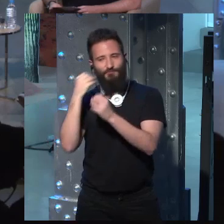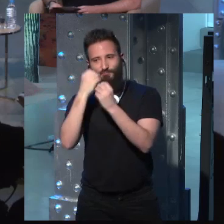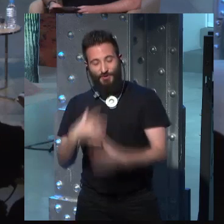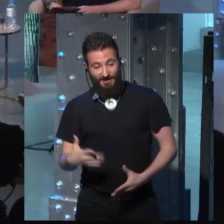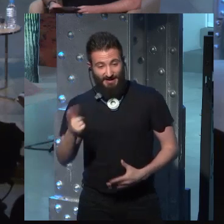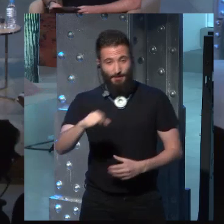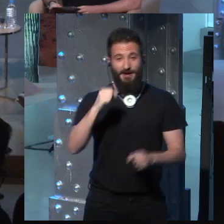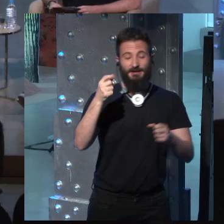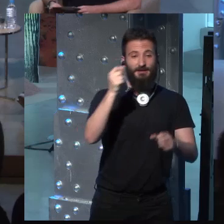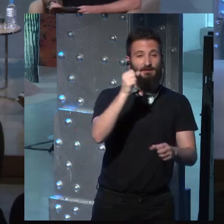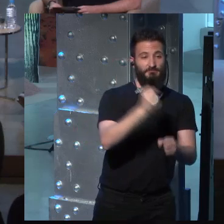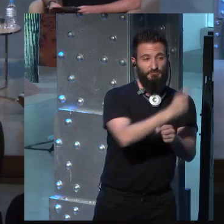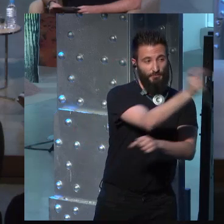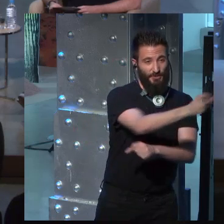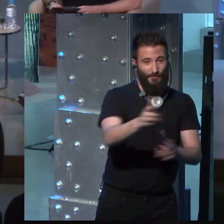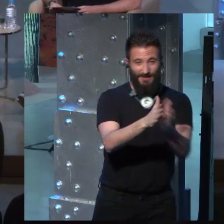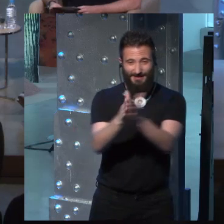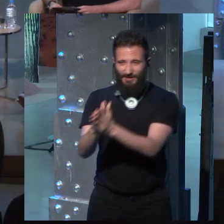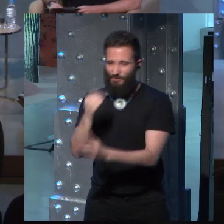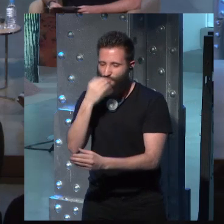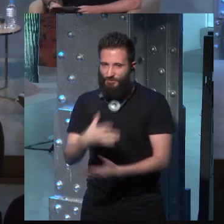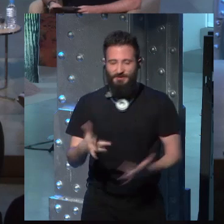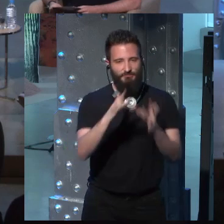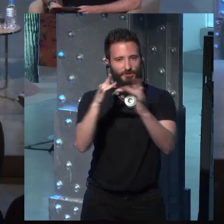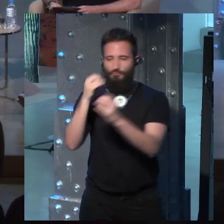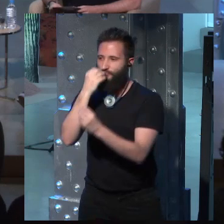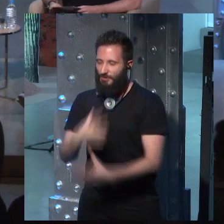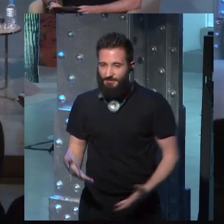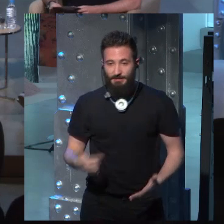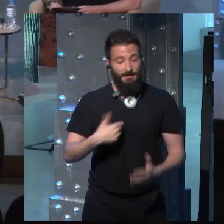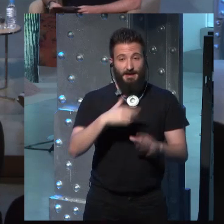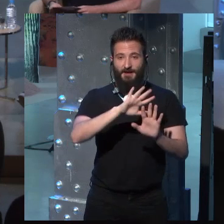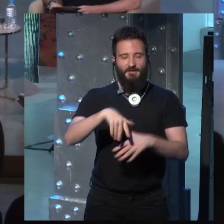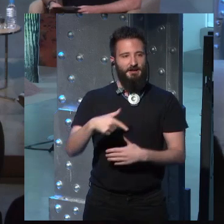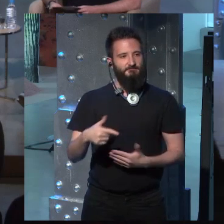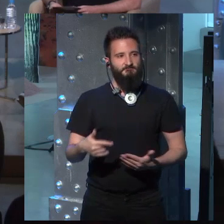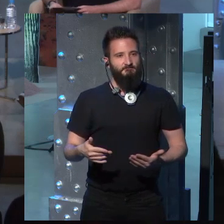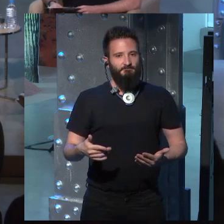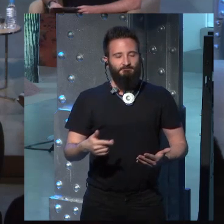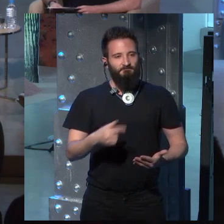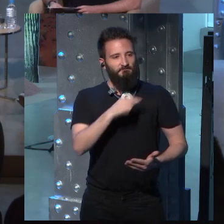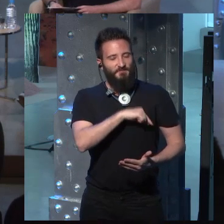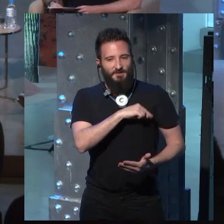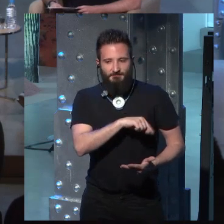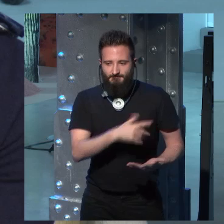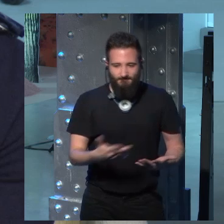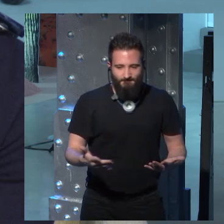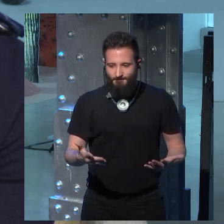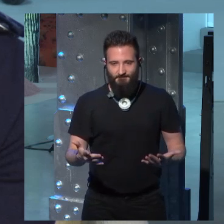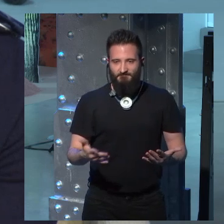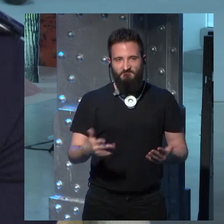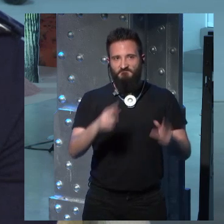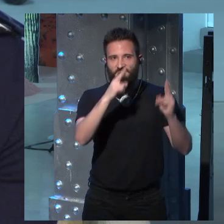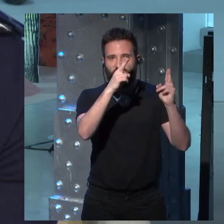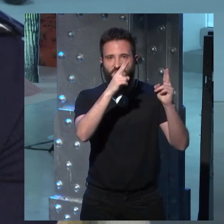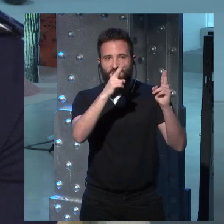But, you know, really, I would say not until I mean, 3/4 of the way through the first season did I